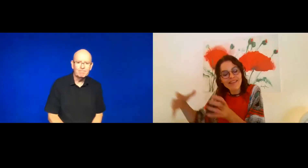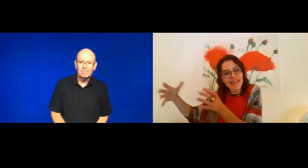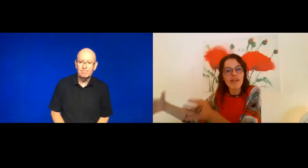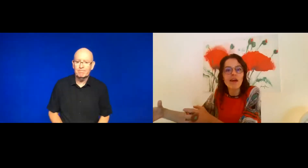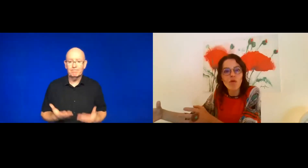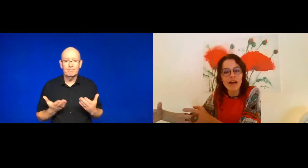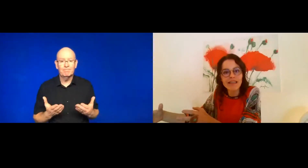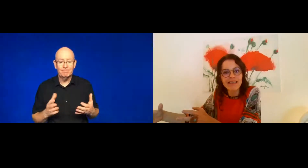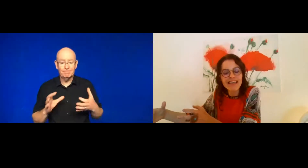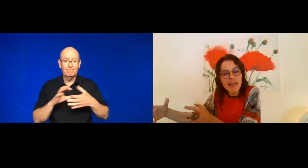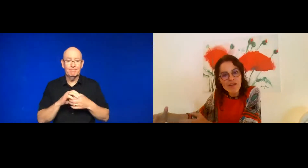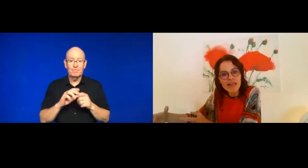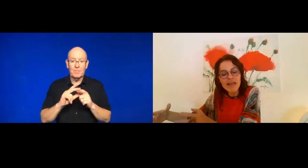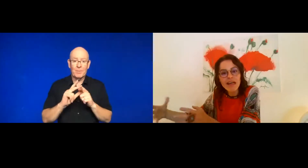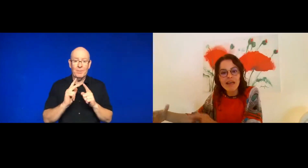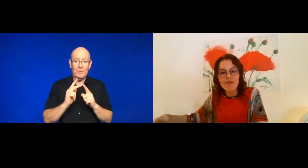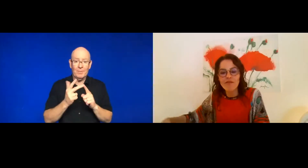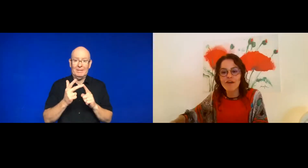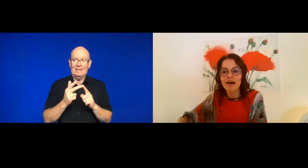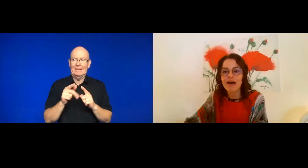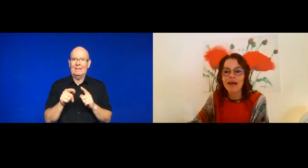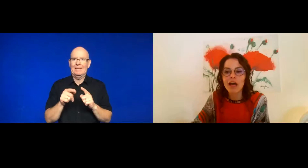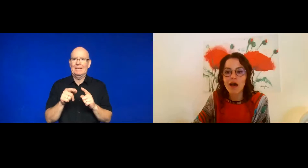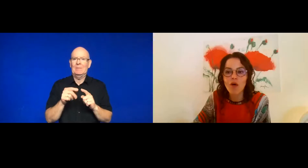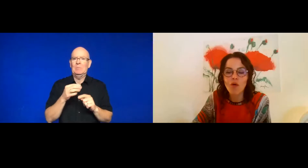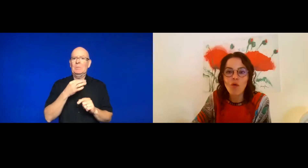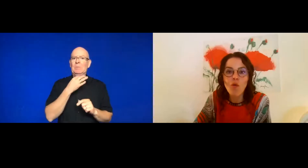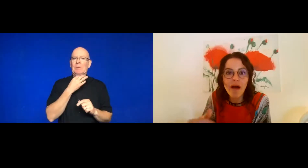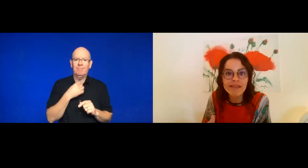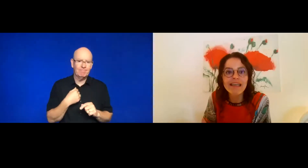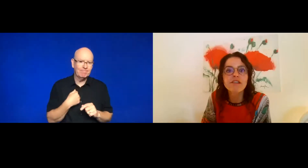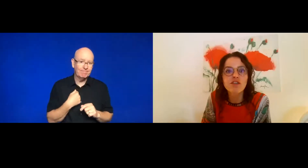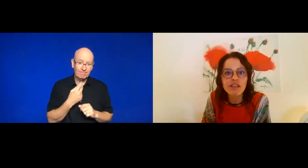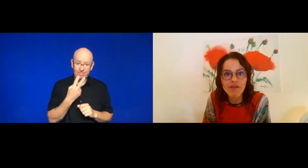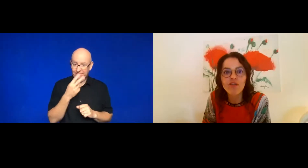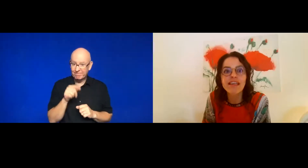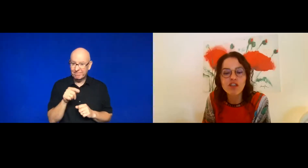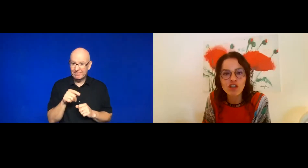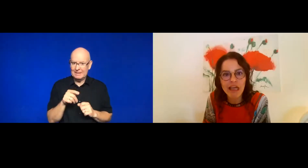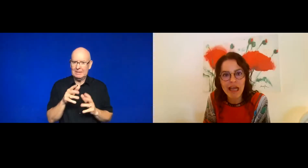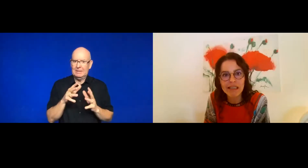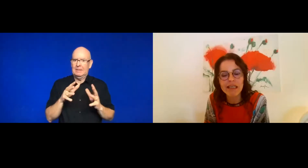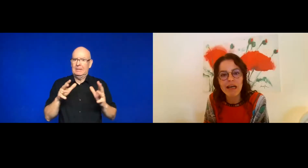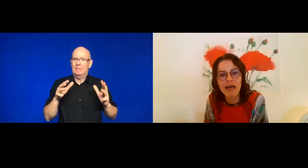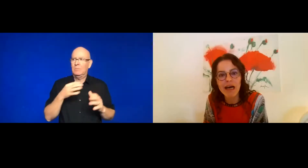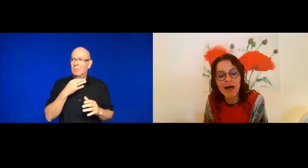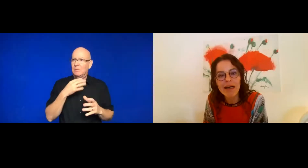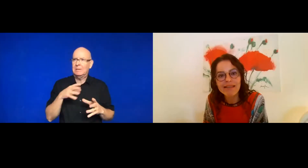disease. And the third one is, even if one does not suffer or does not